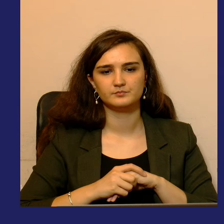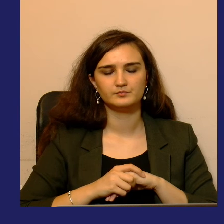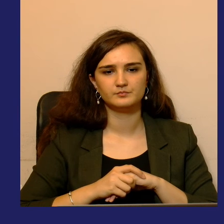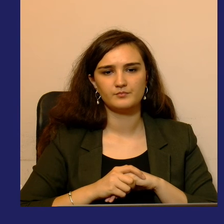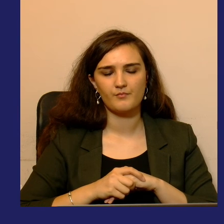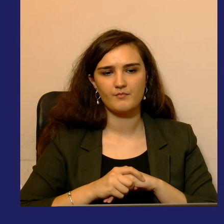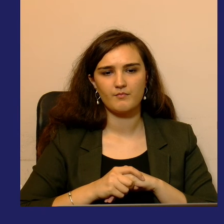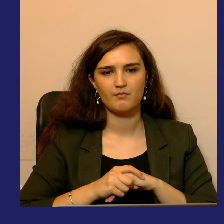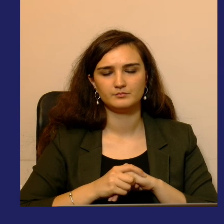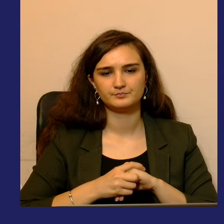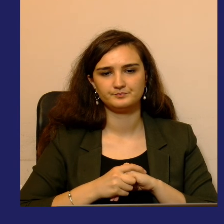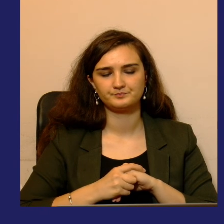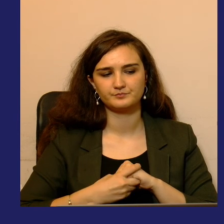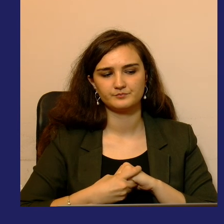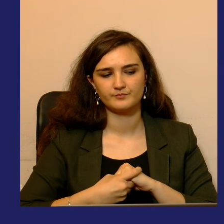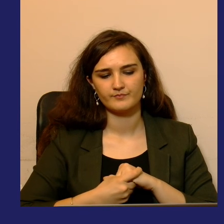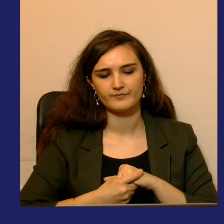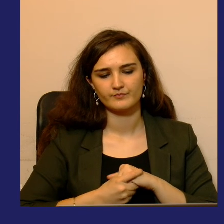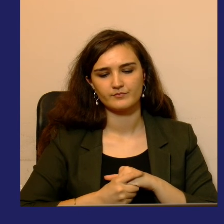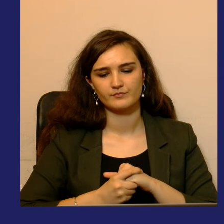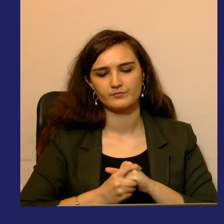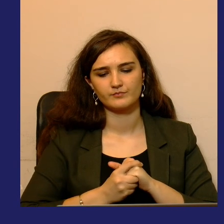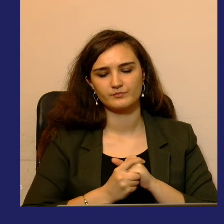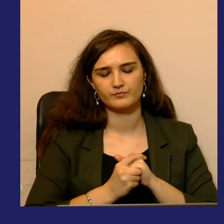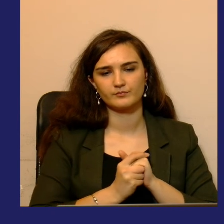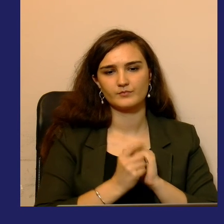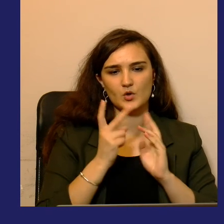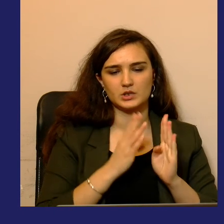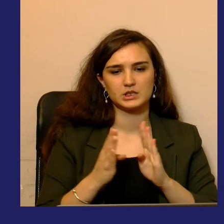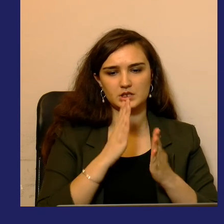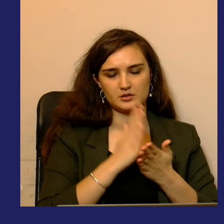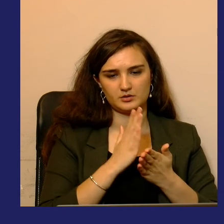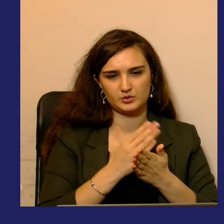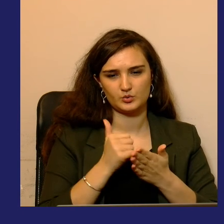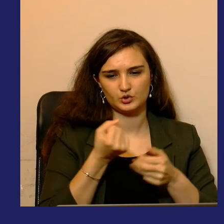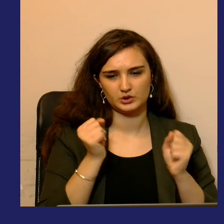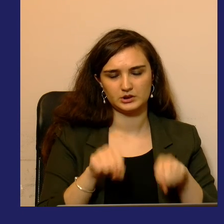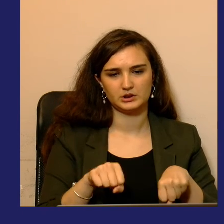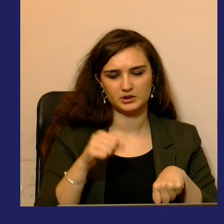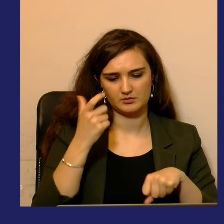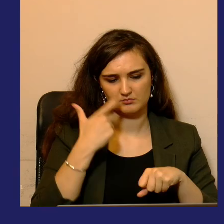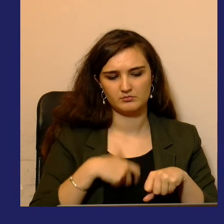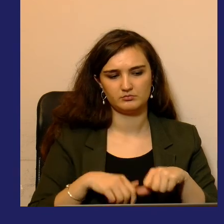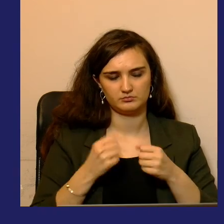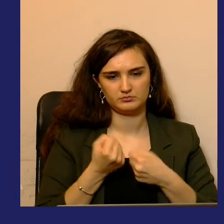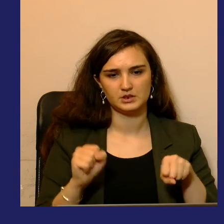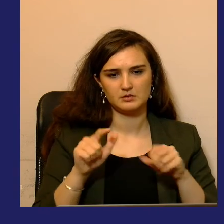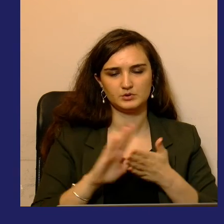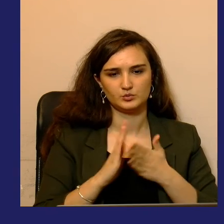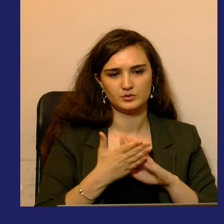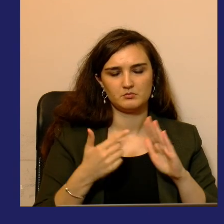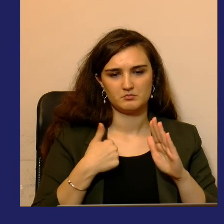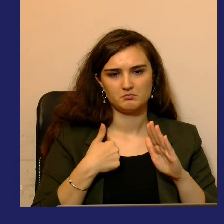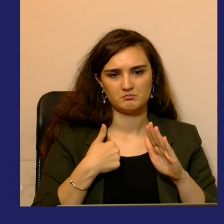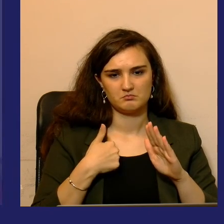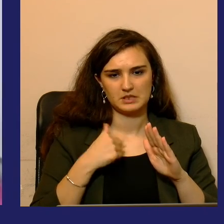two things. The first thing is there are two ways to get out of this. As I'm an academic, not a practitioner, I tend to be a little bit